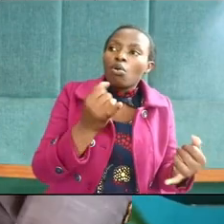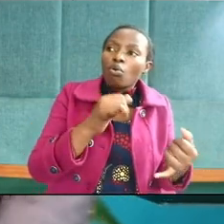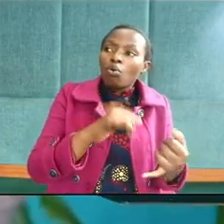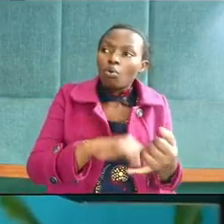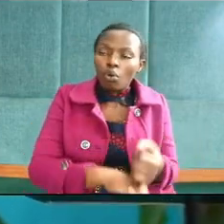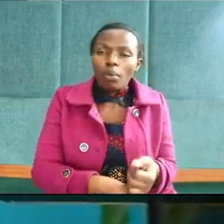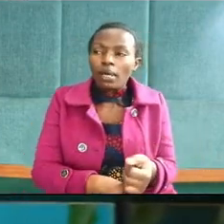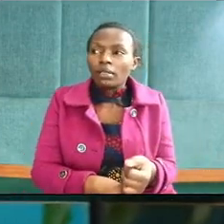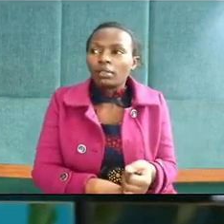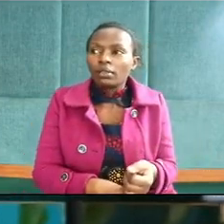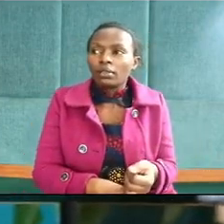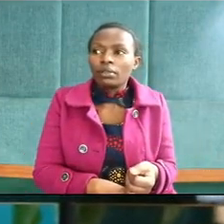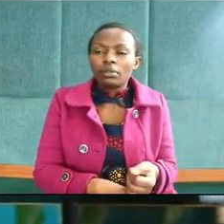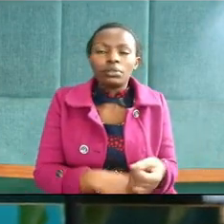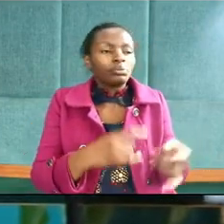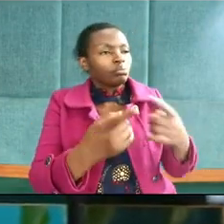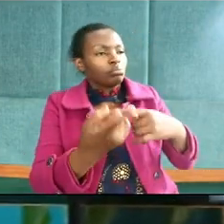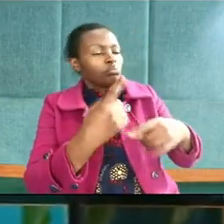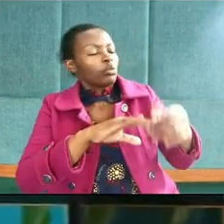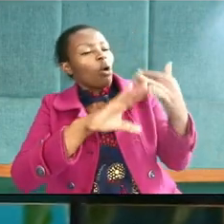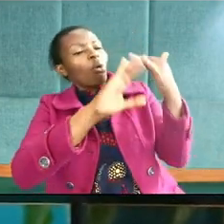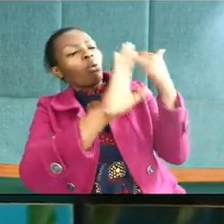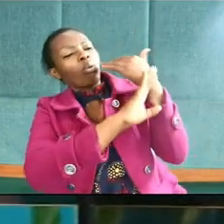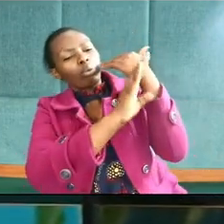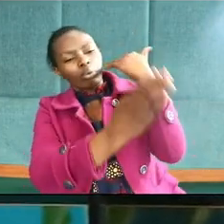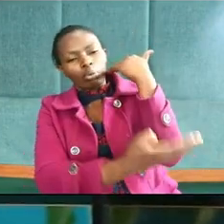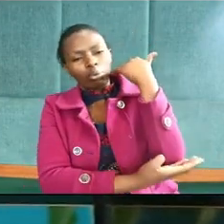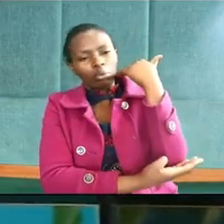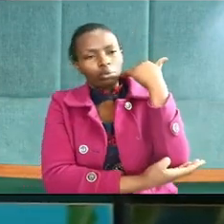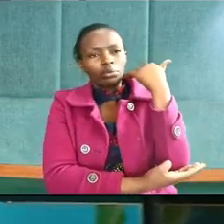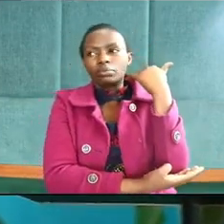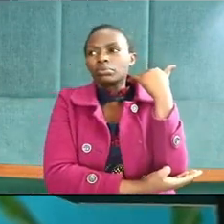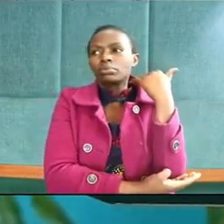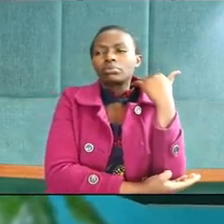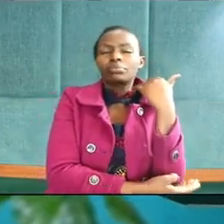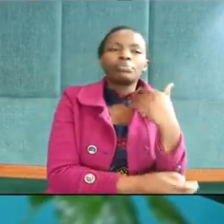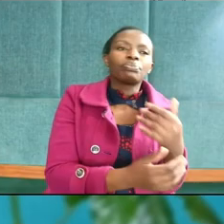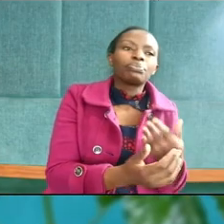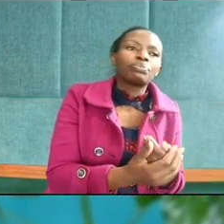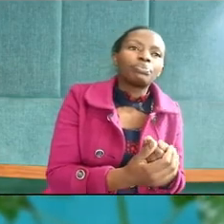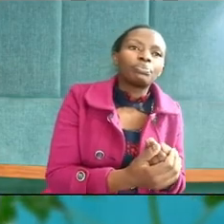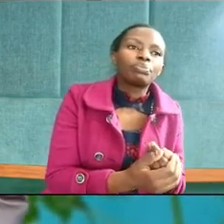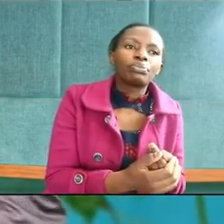side, started walking like this. You know what that means.